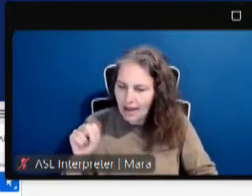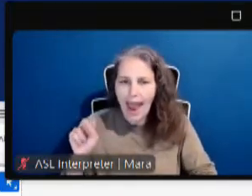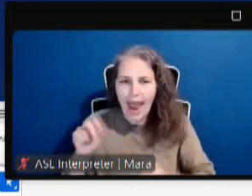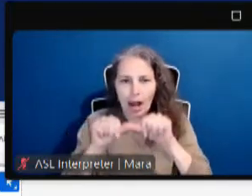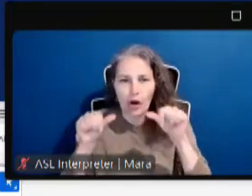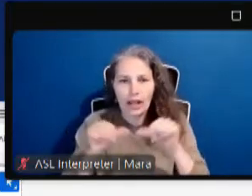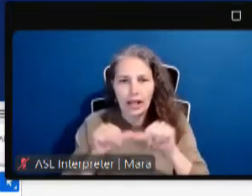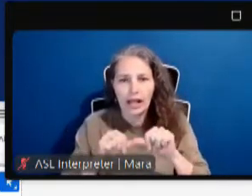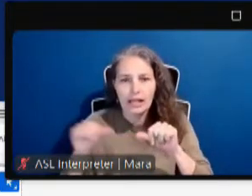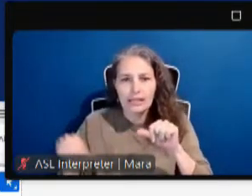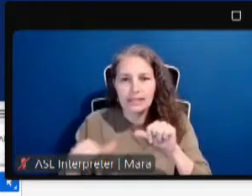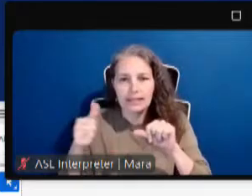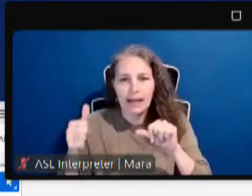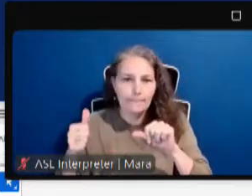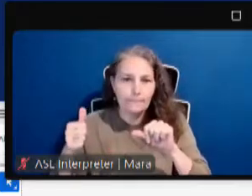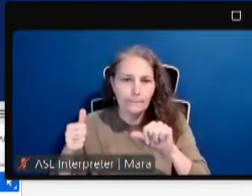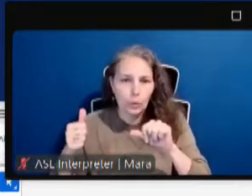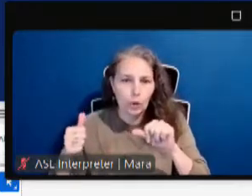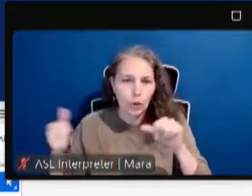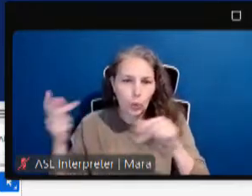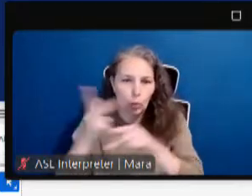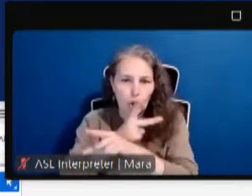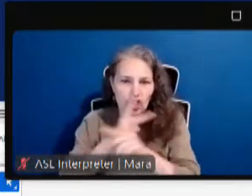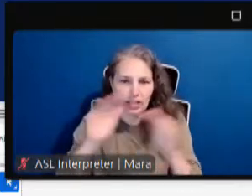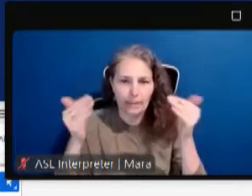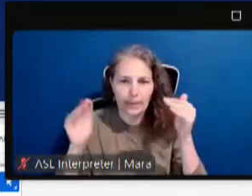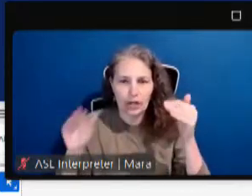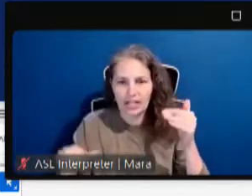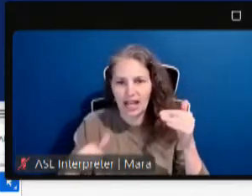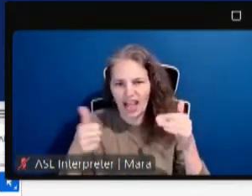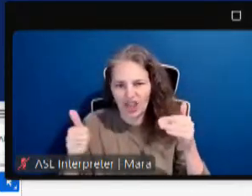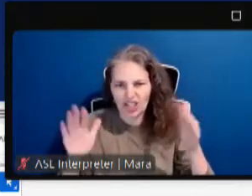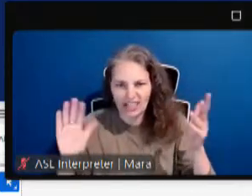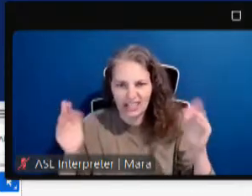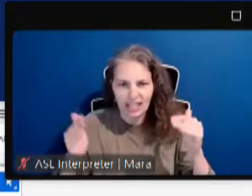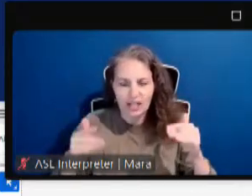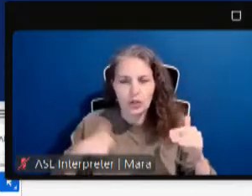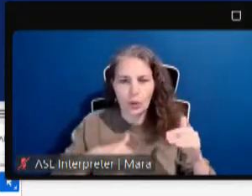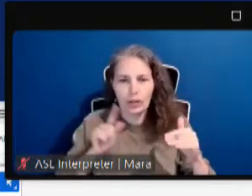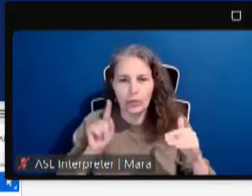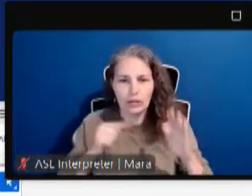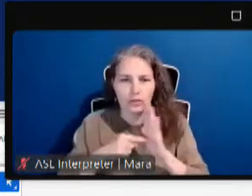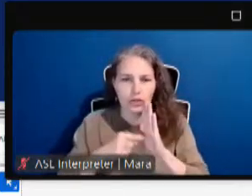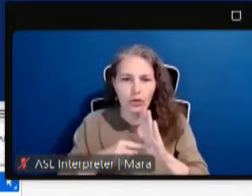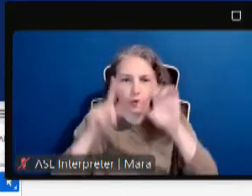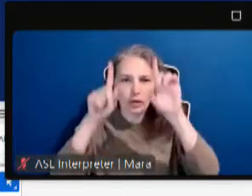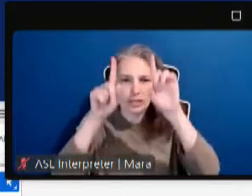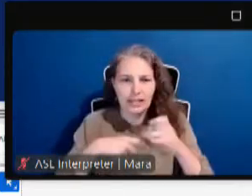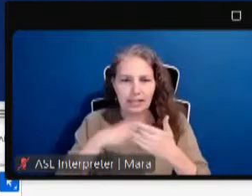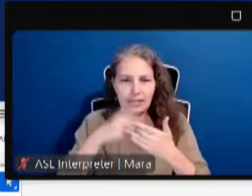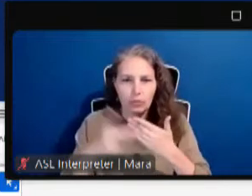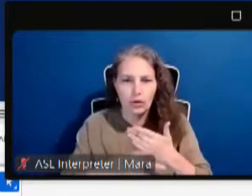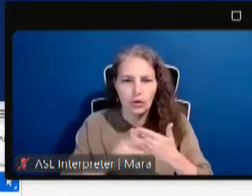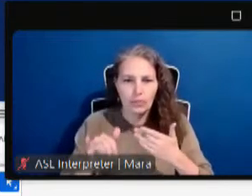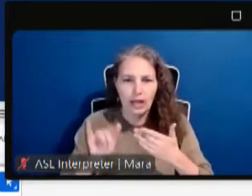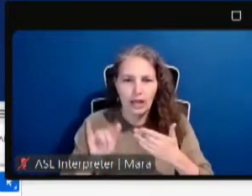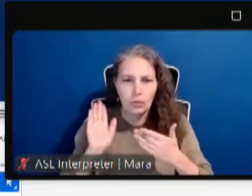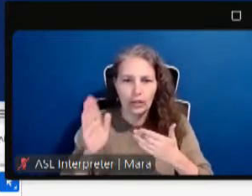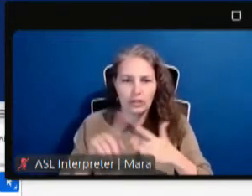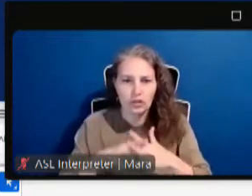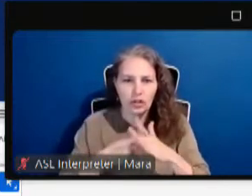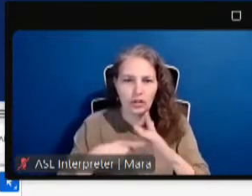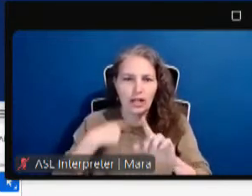others. We will be having a testing program that rolls out later this month for individuals in the most